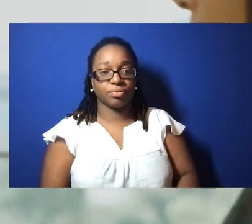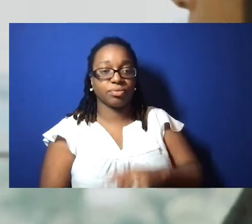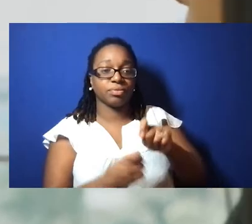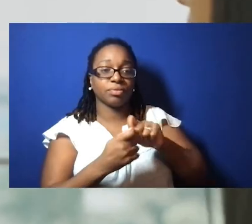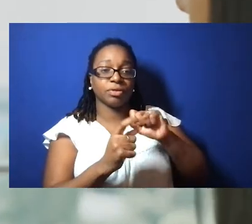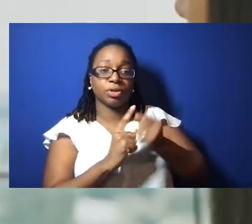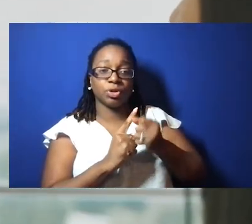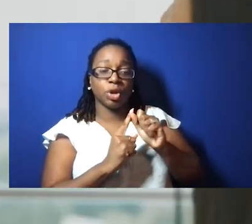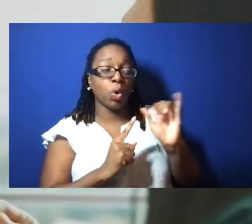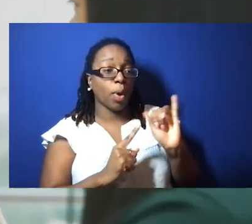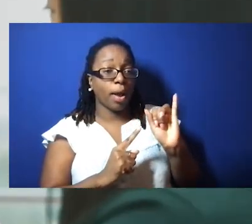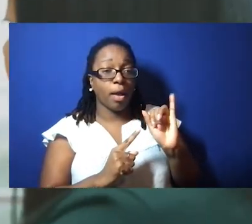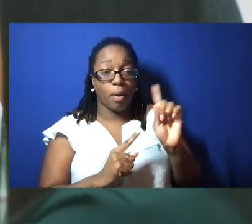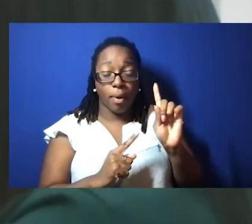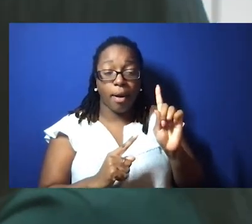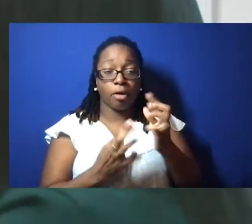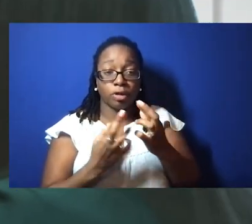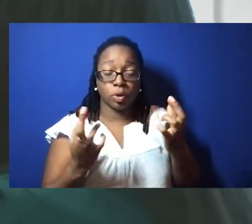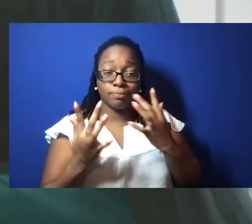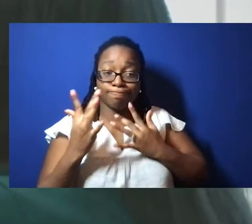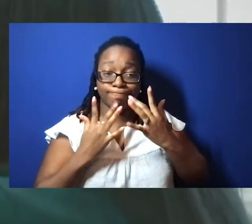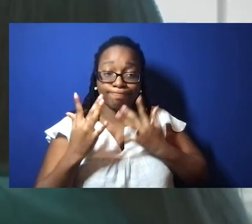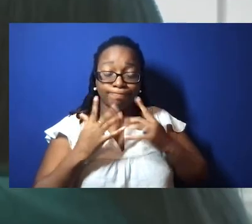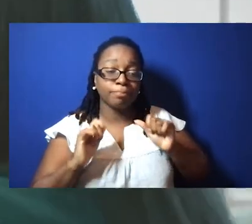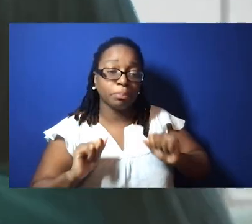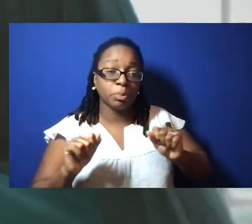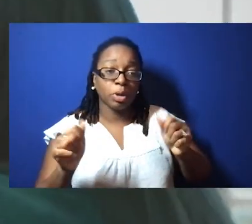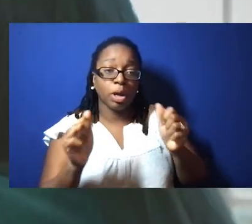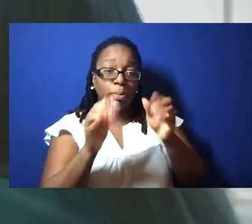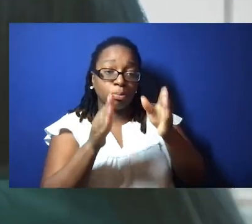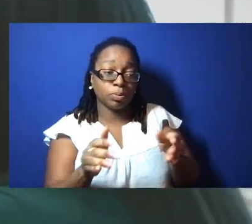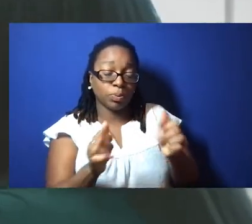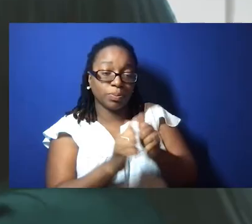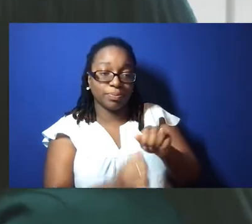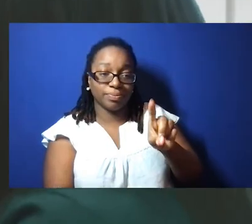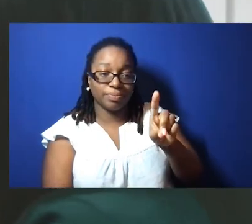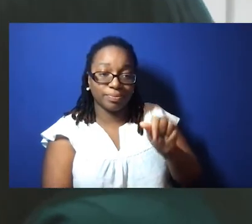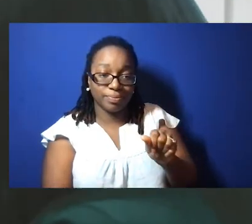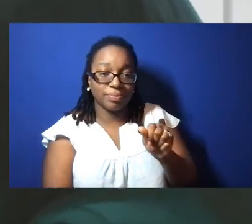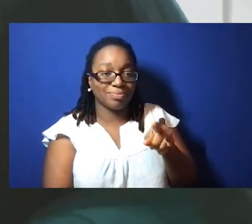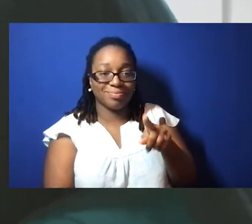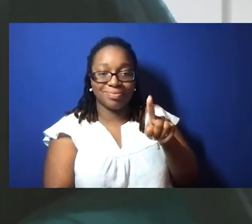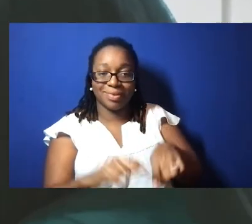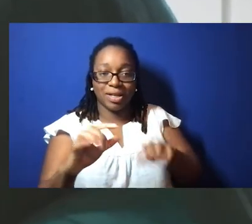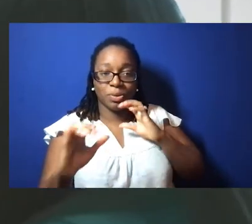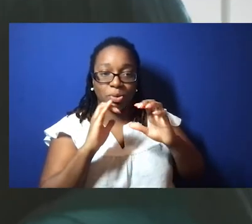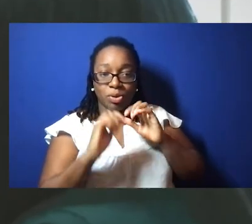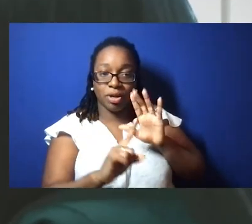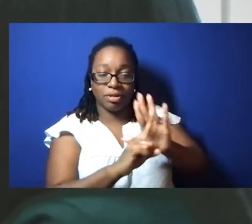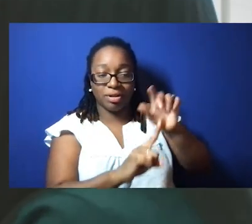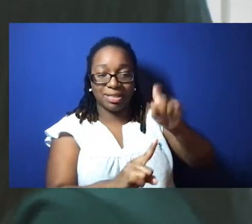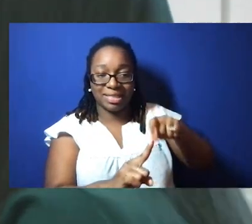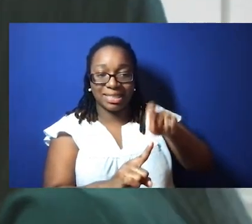In situations of scarce resources, it is possible for a person with a disability who is unable